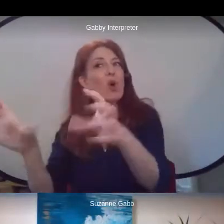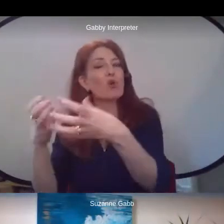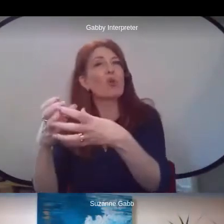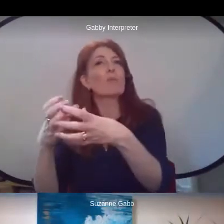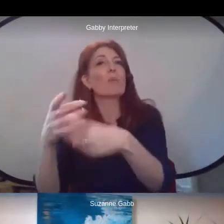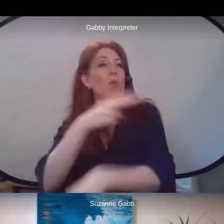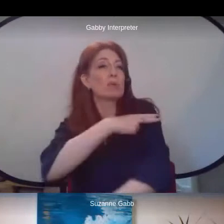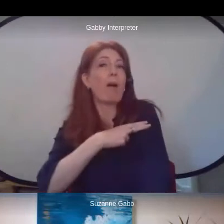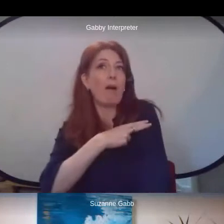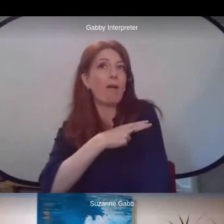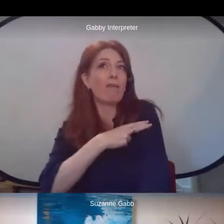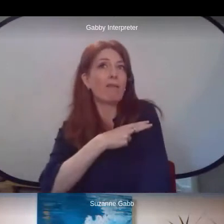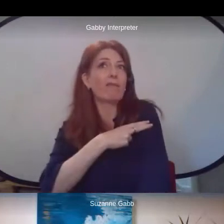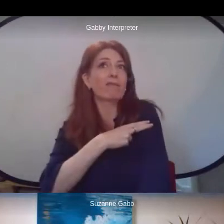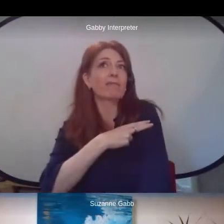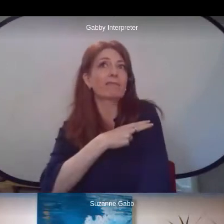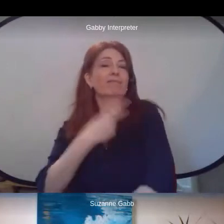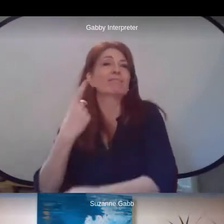staff, people on the ground,